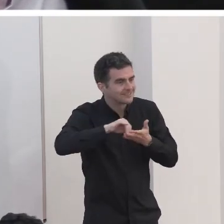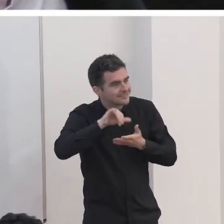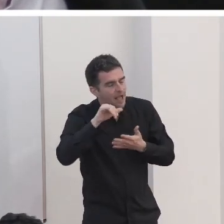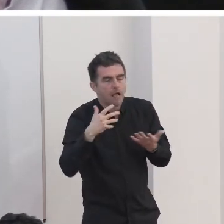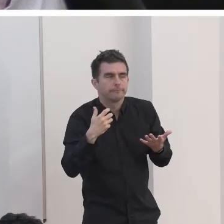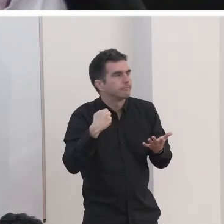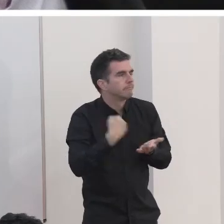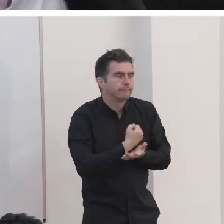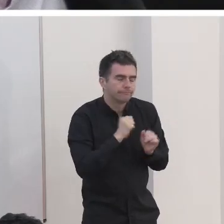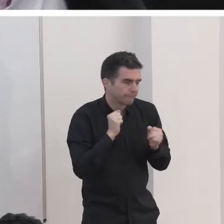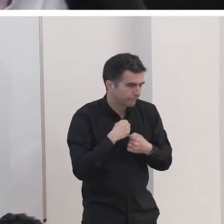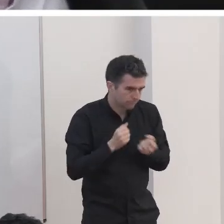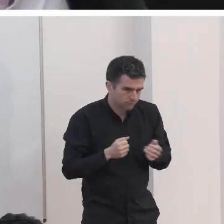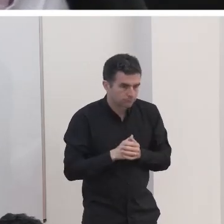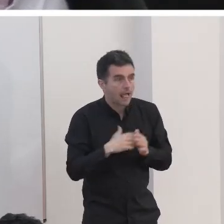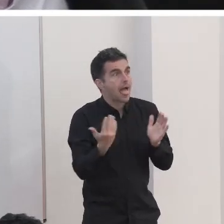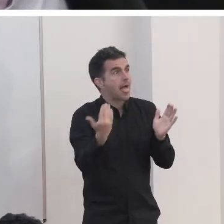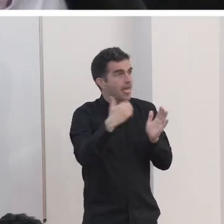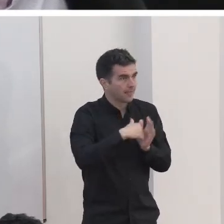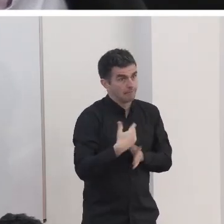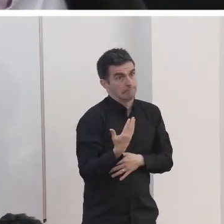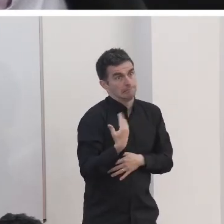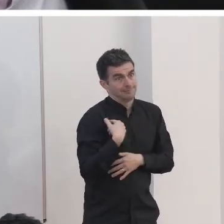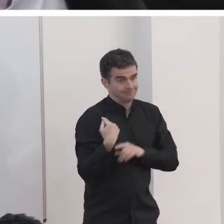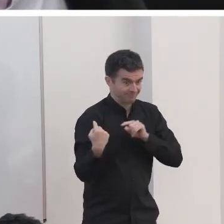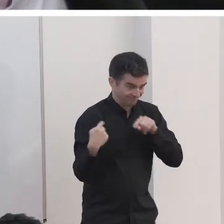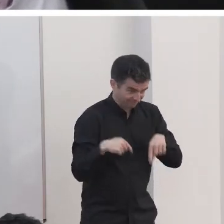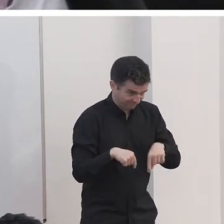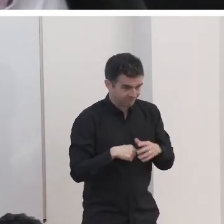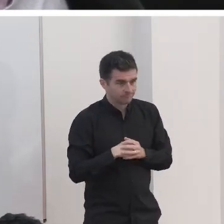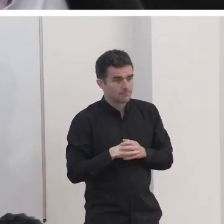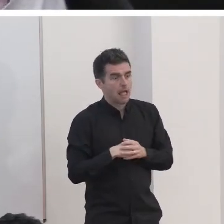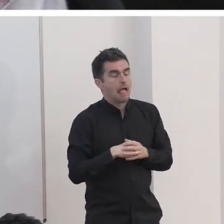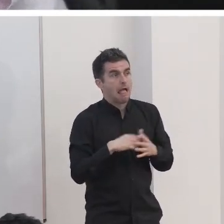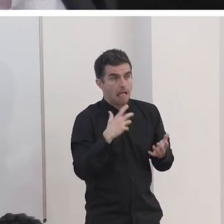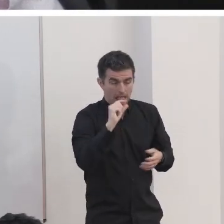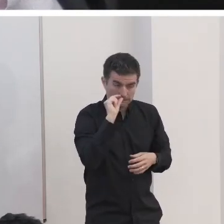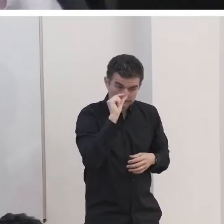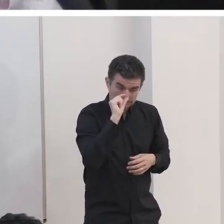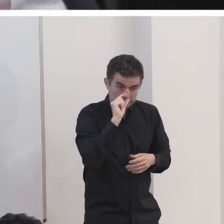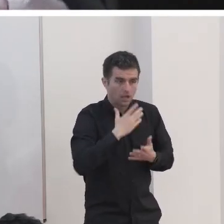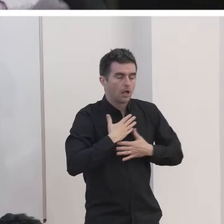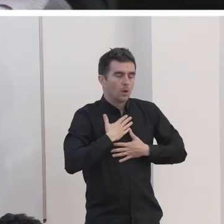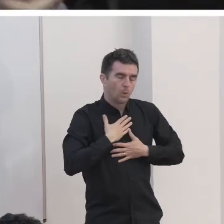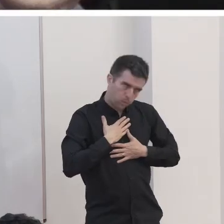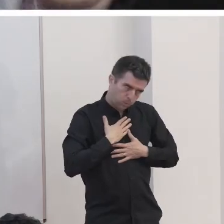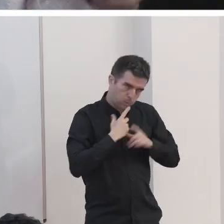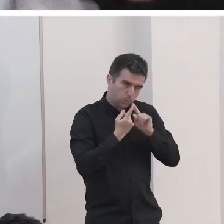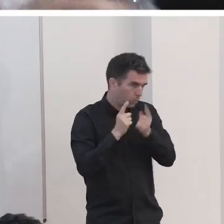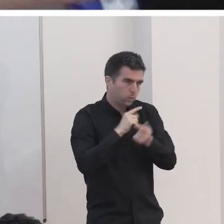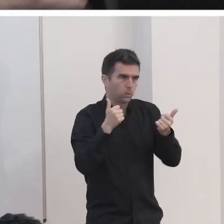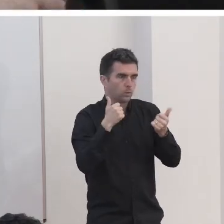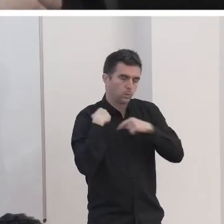Leone, and I passed through the roads, and it was like,